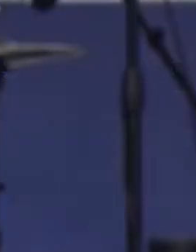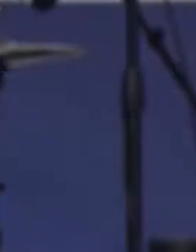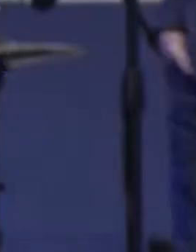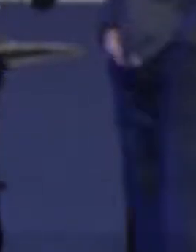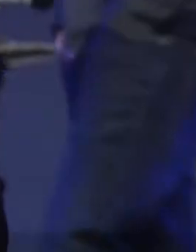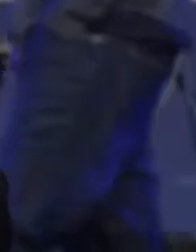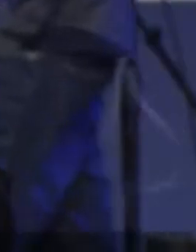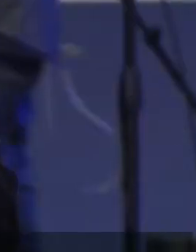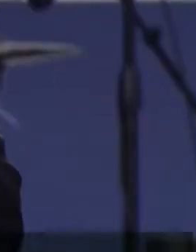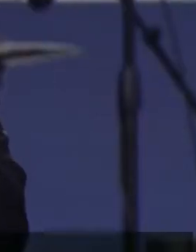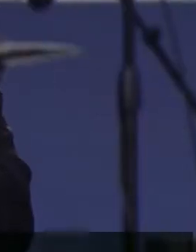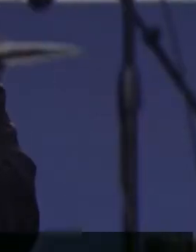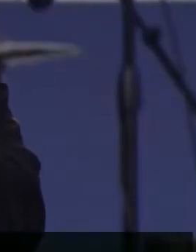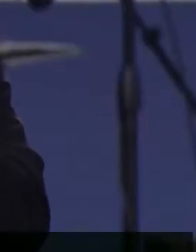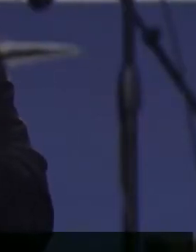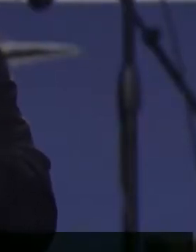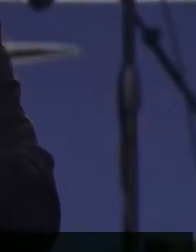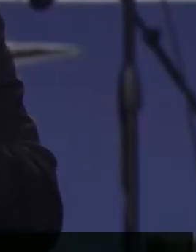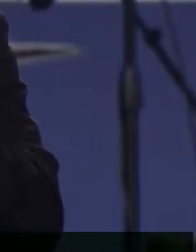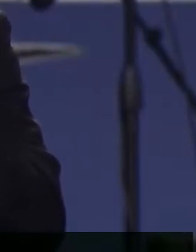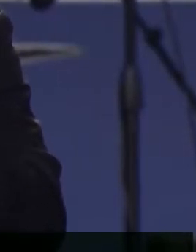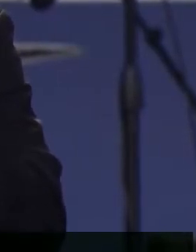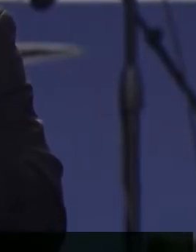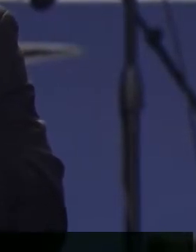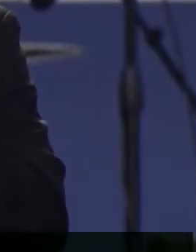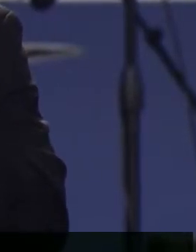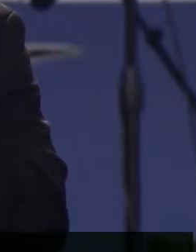Okay, now here we go.